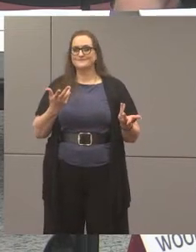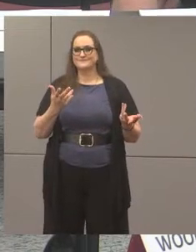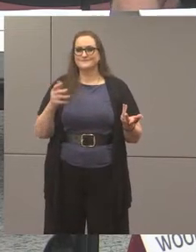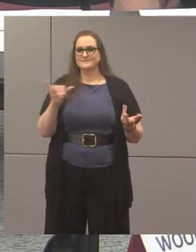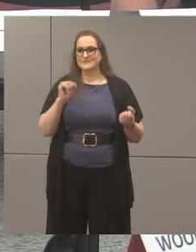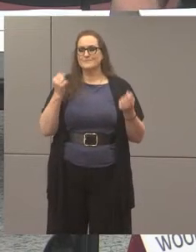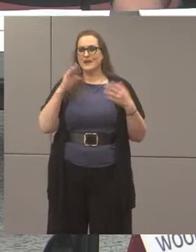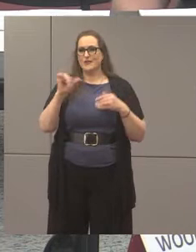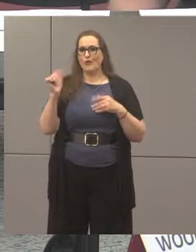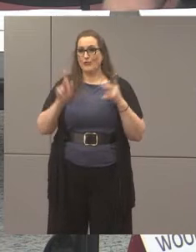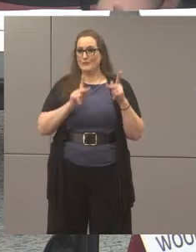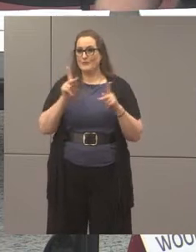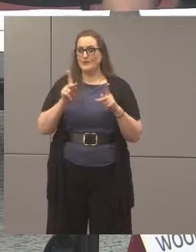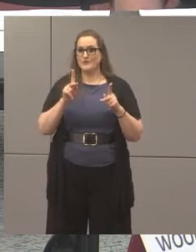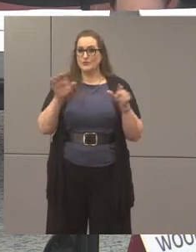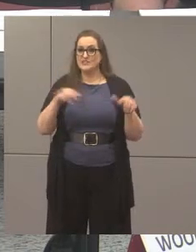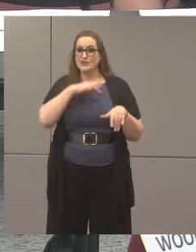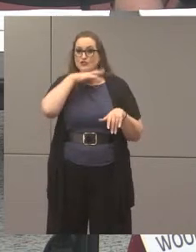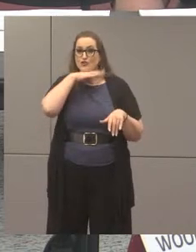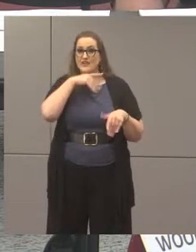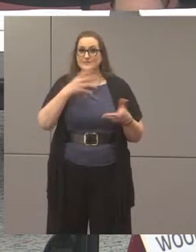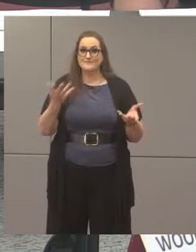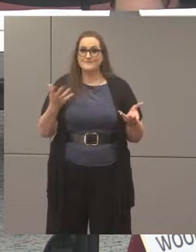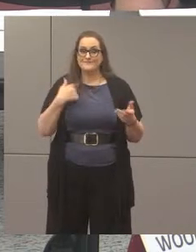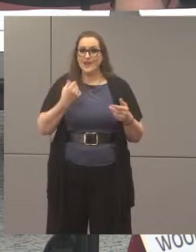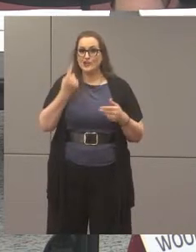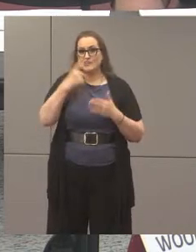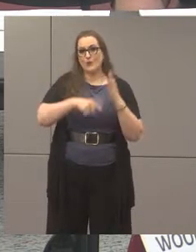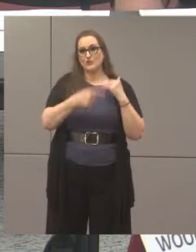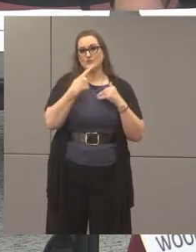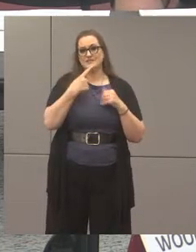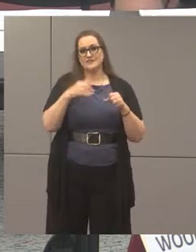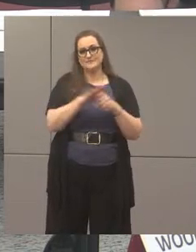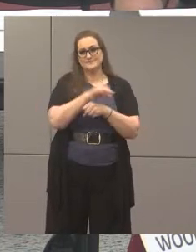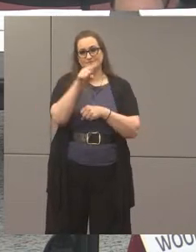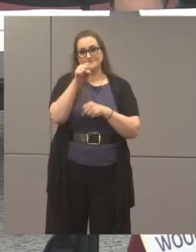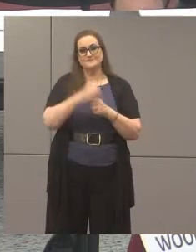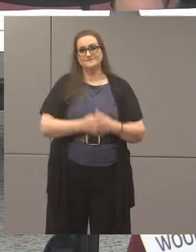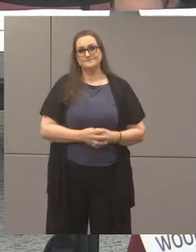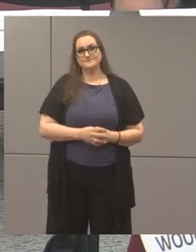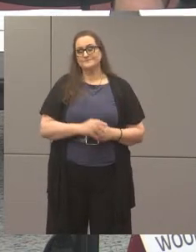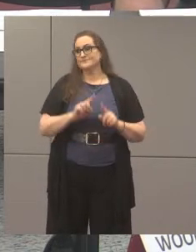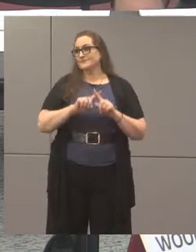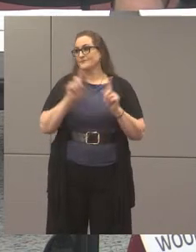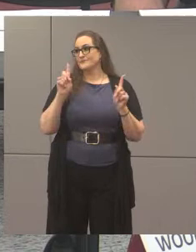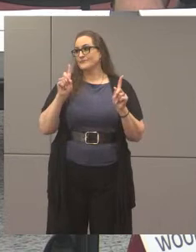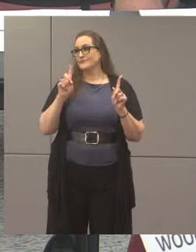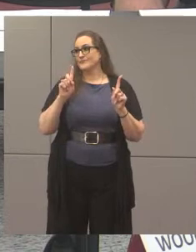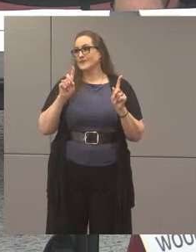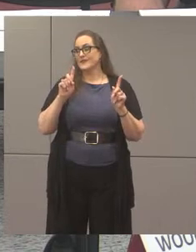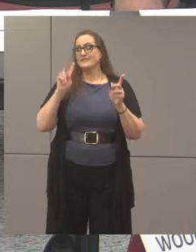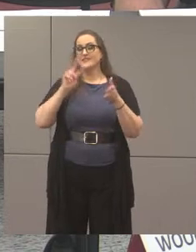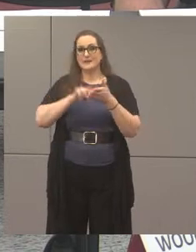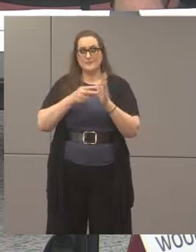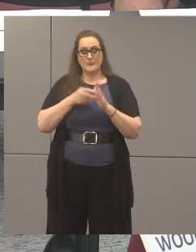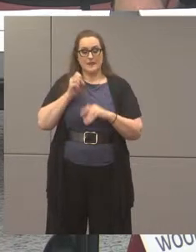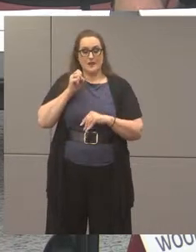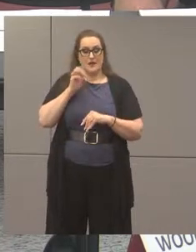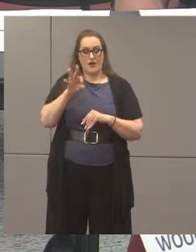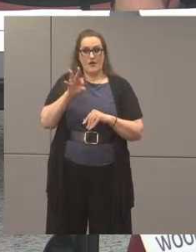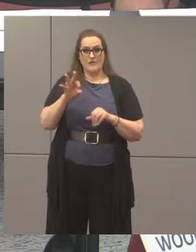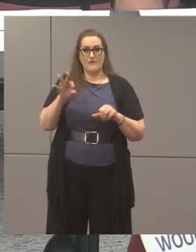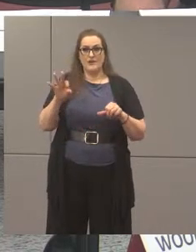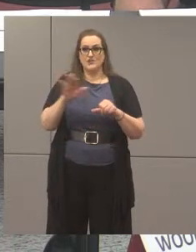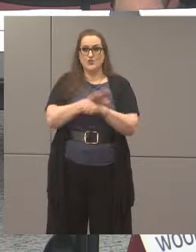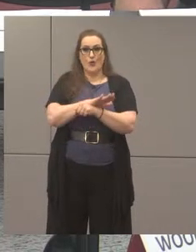many other people. So I understand what you're saying, absolutely. But the implication of total